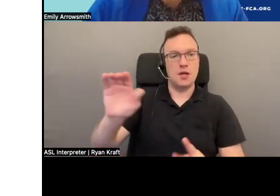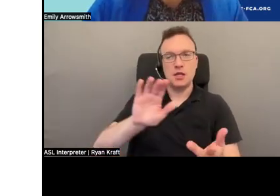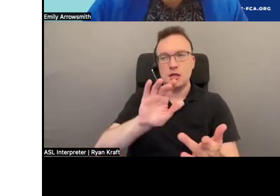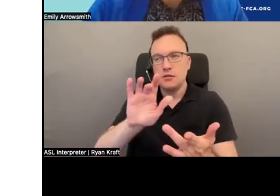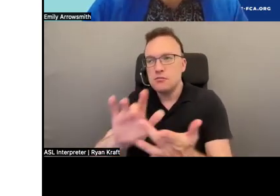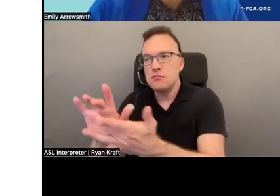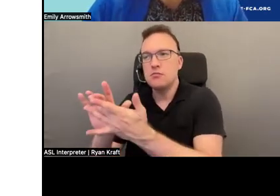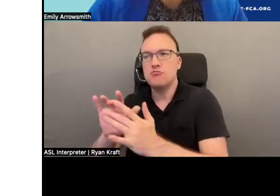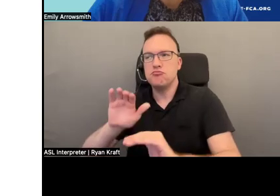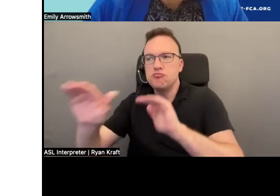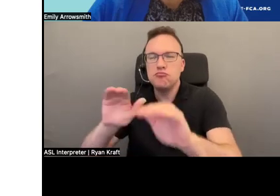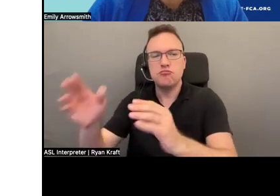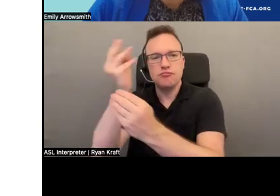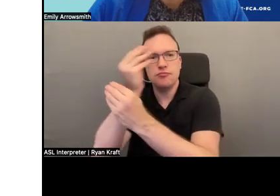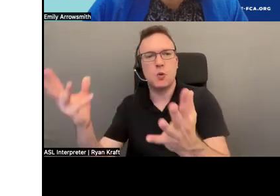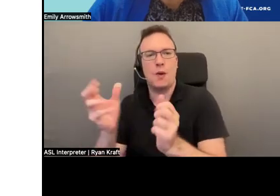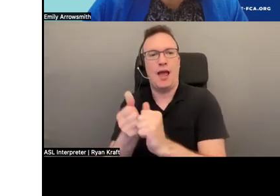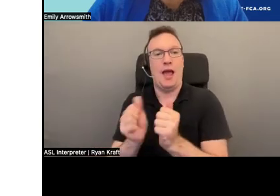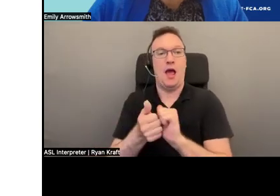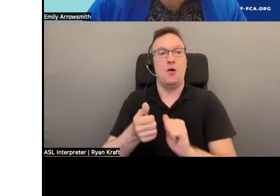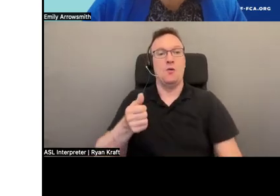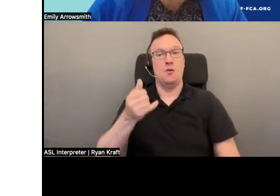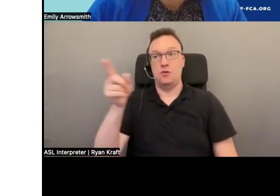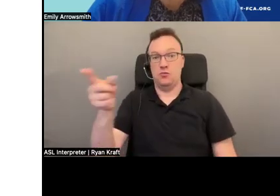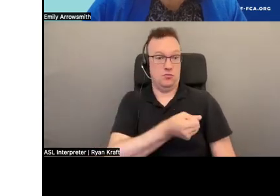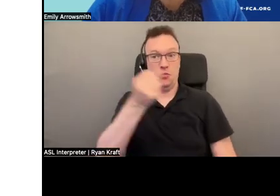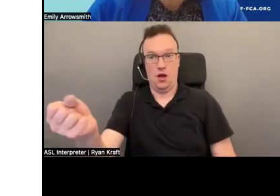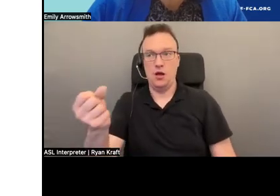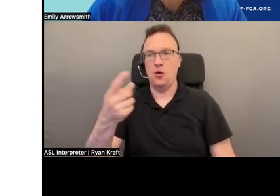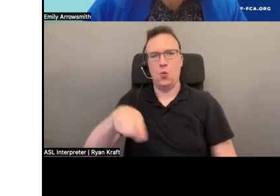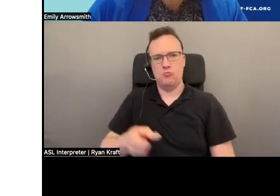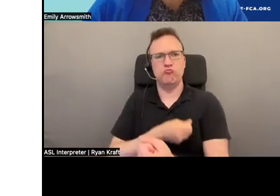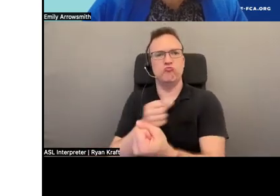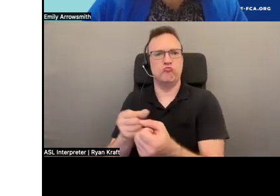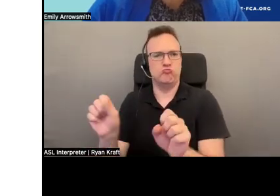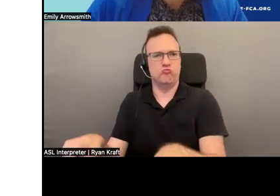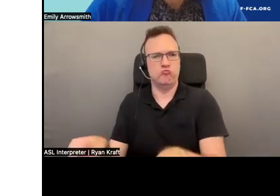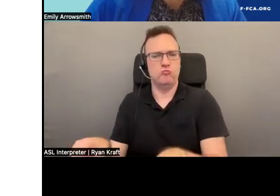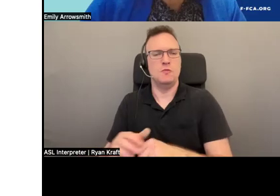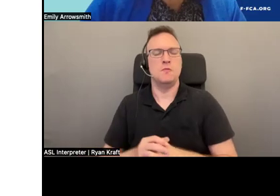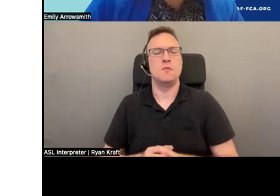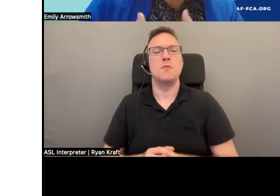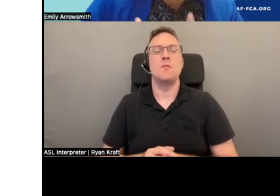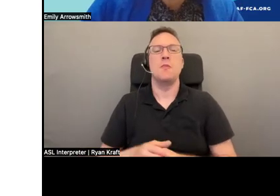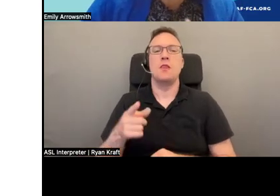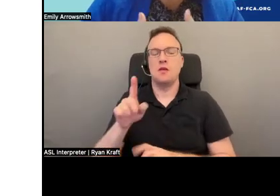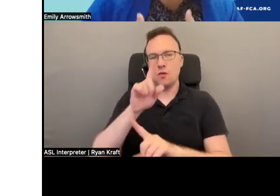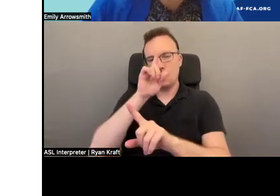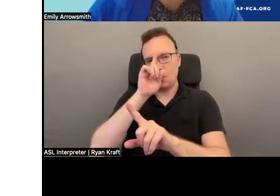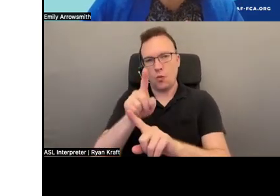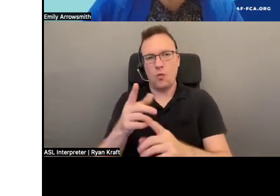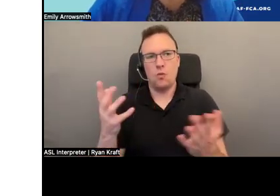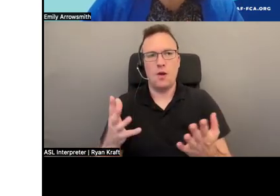know about how we can support apprentices with disabilities, to encourage the hiring and training